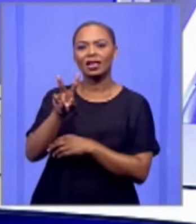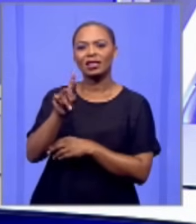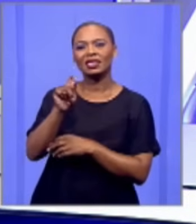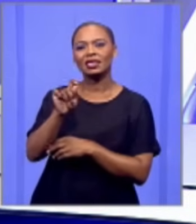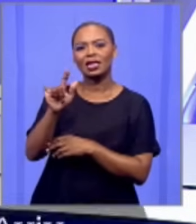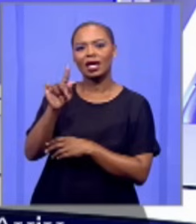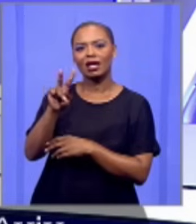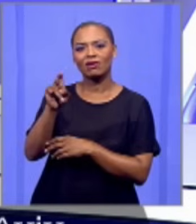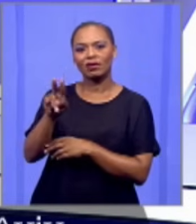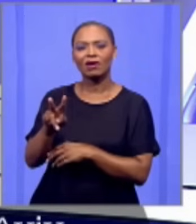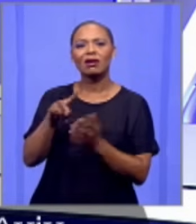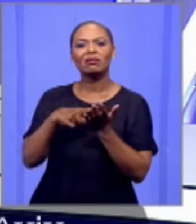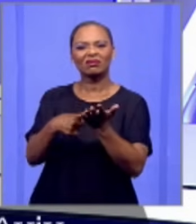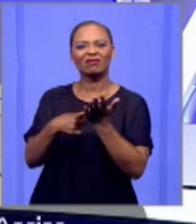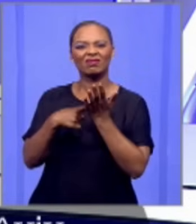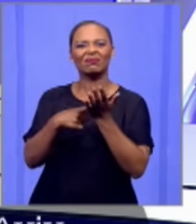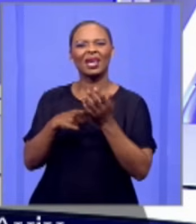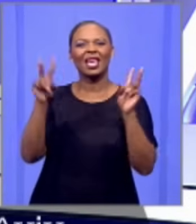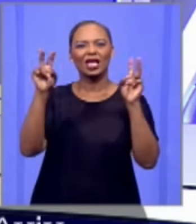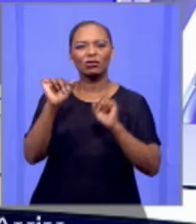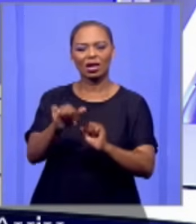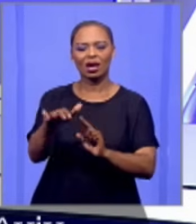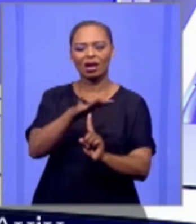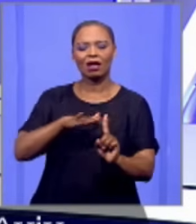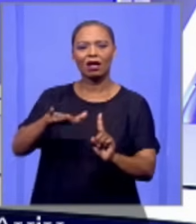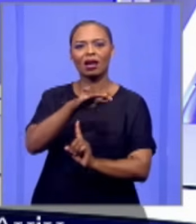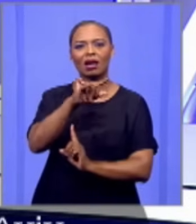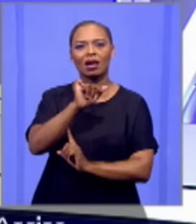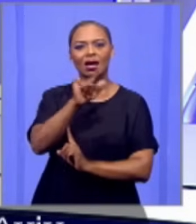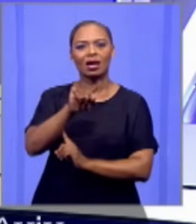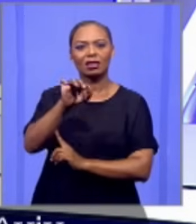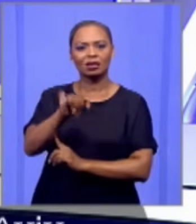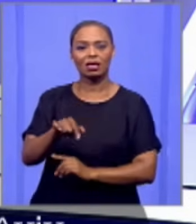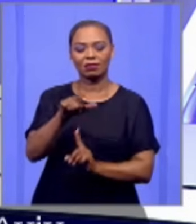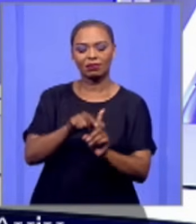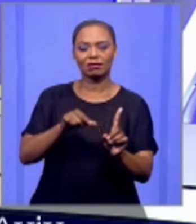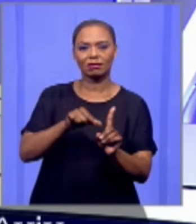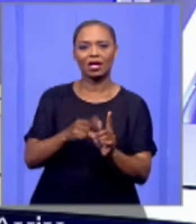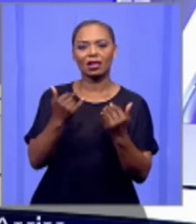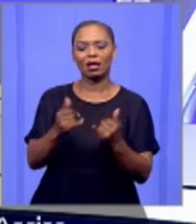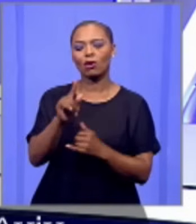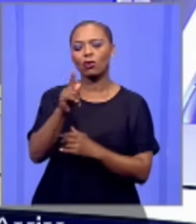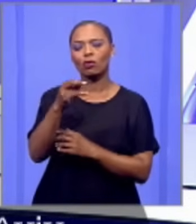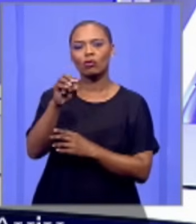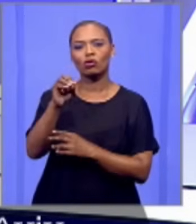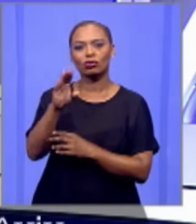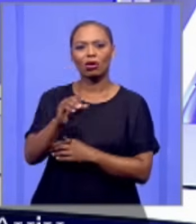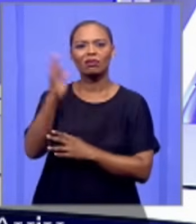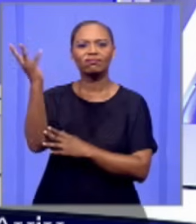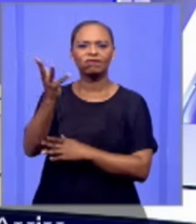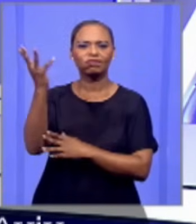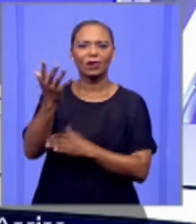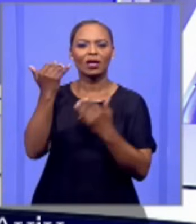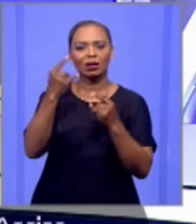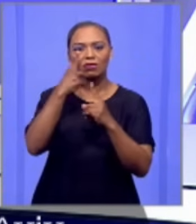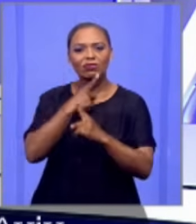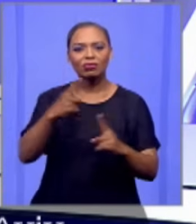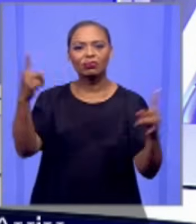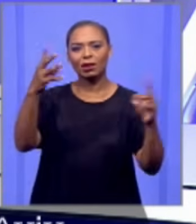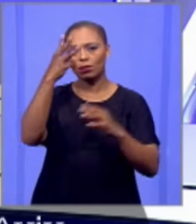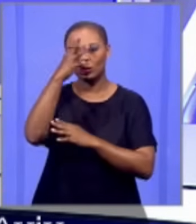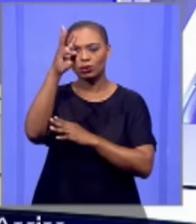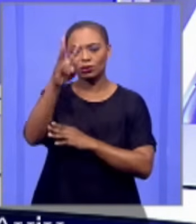seemo sa Gaza. Tona kantorong ya mopresidente Khumbuzo Ntshavheni o boletše se ka Pretoria ge a tsebiša babegaditaba